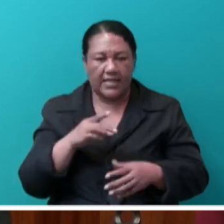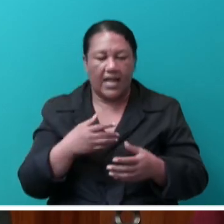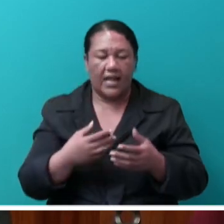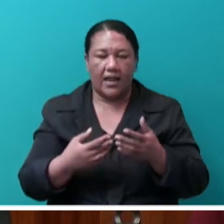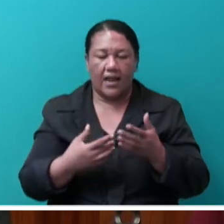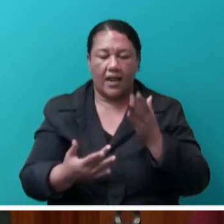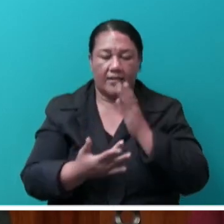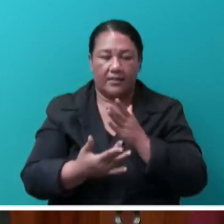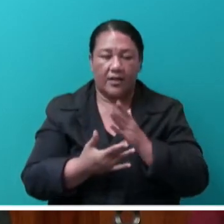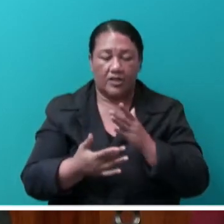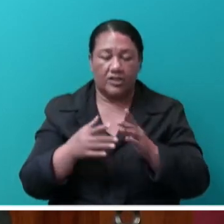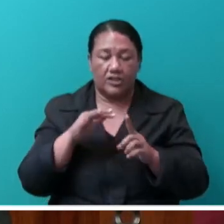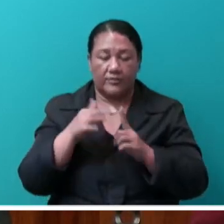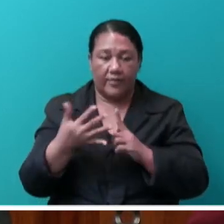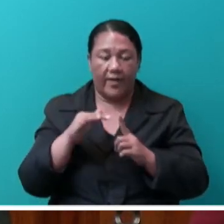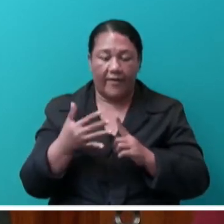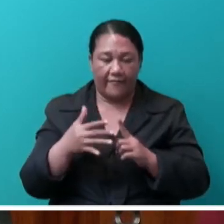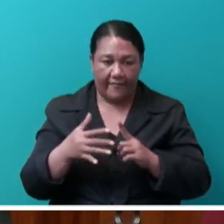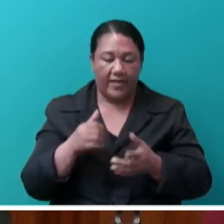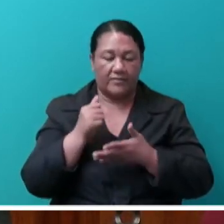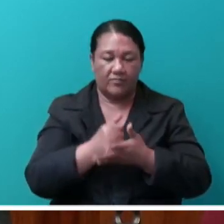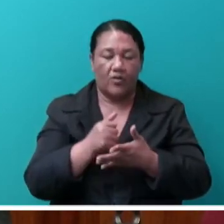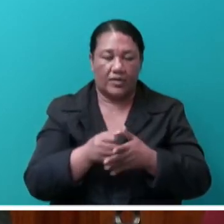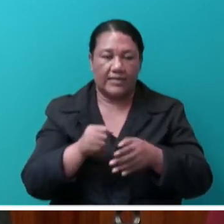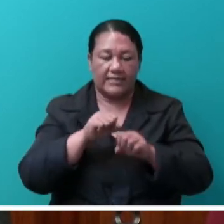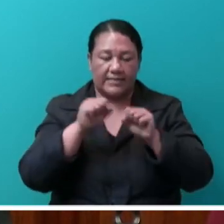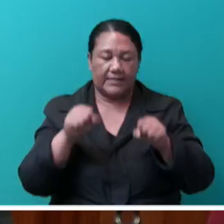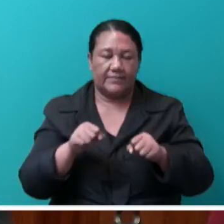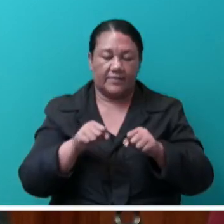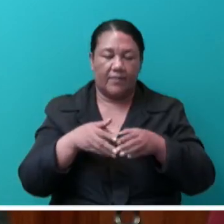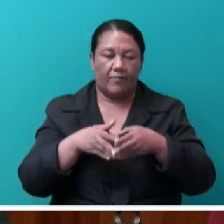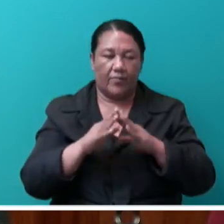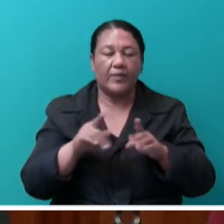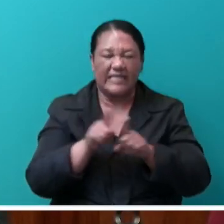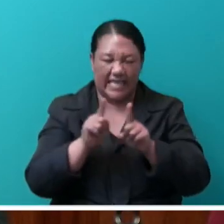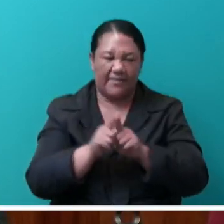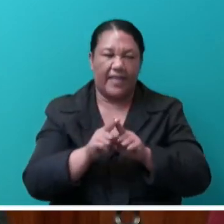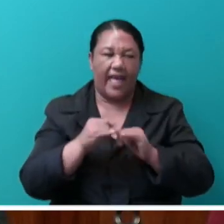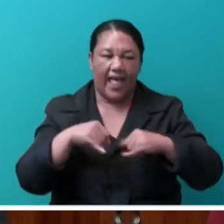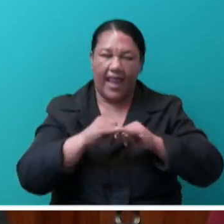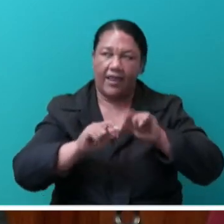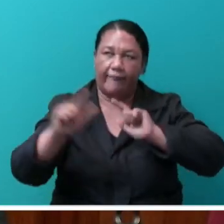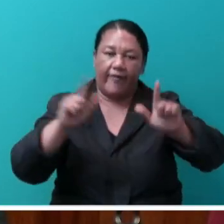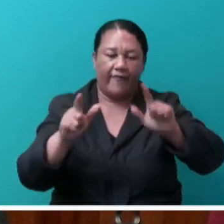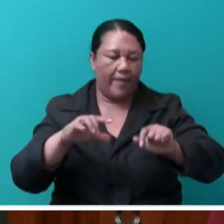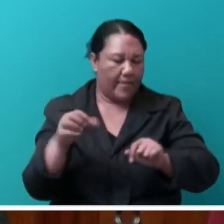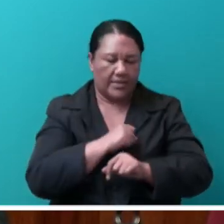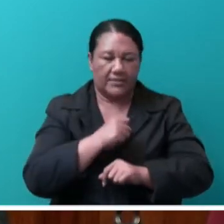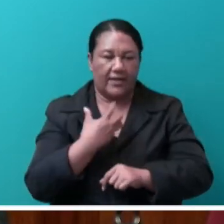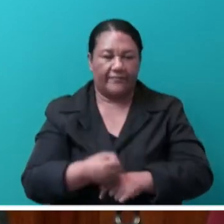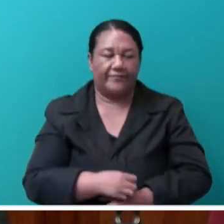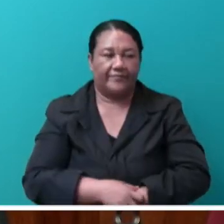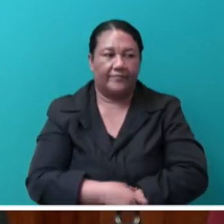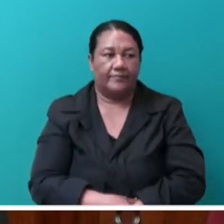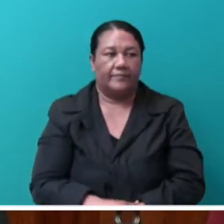create seamless network across the two main islands. And if you have been hearing, sir, the